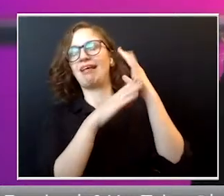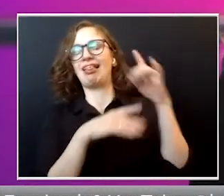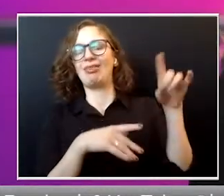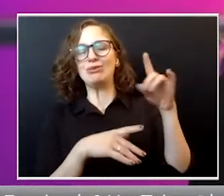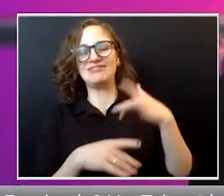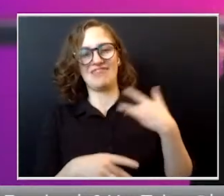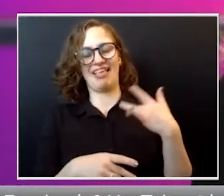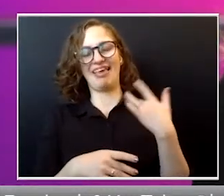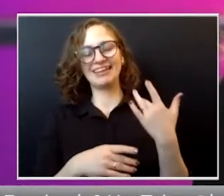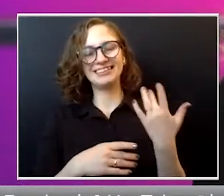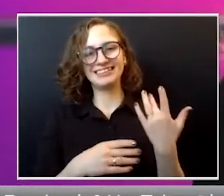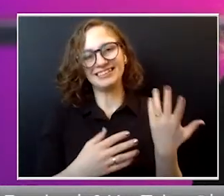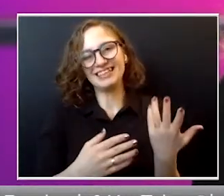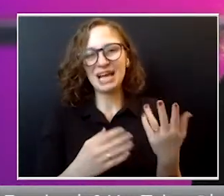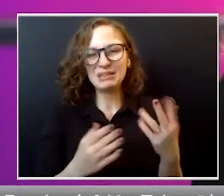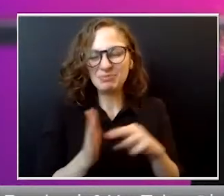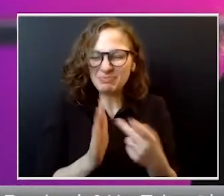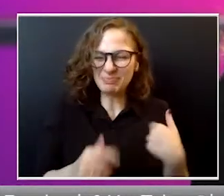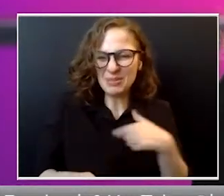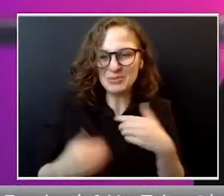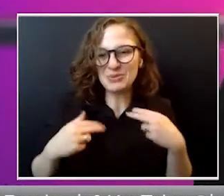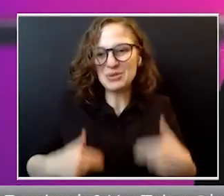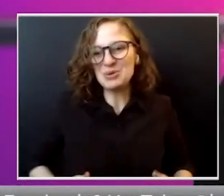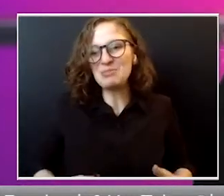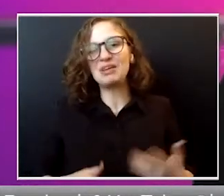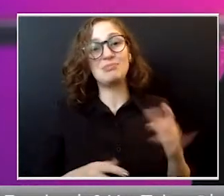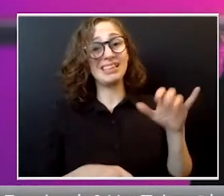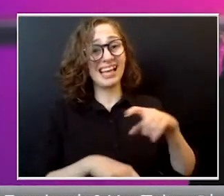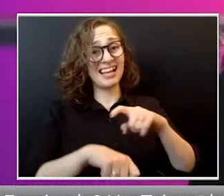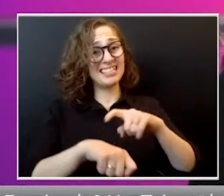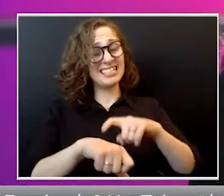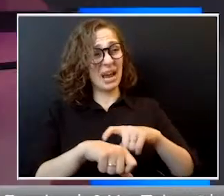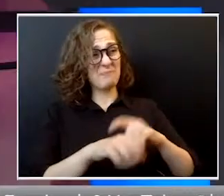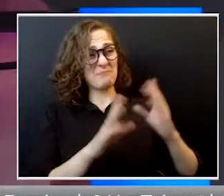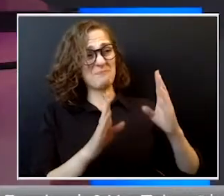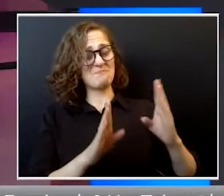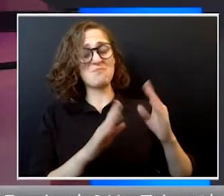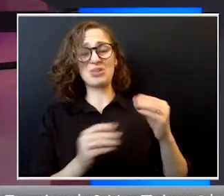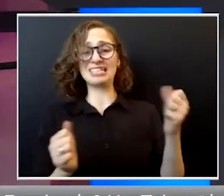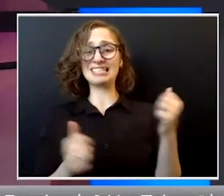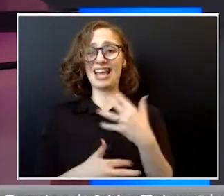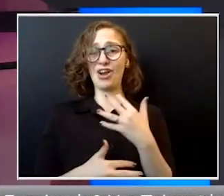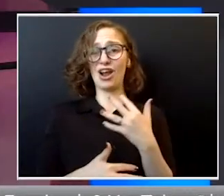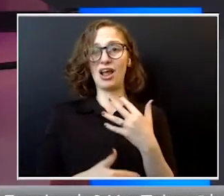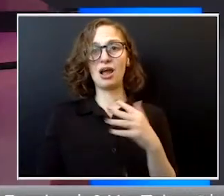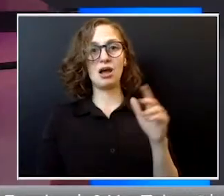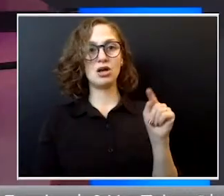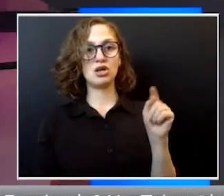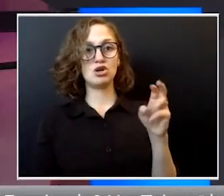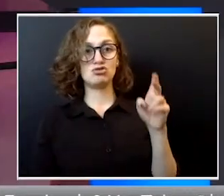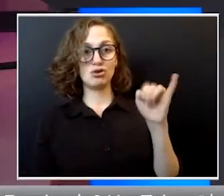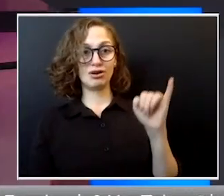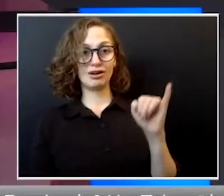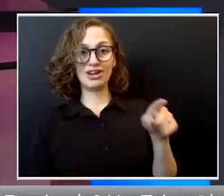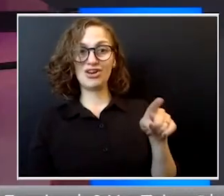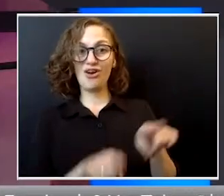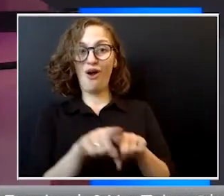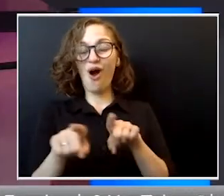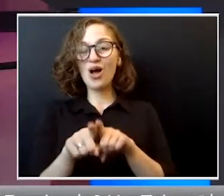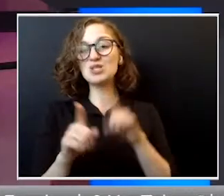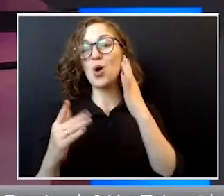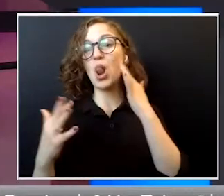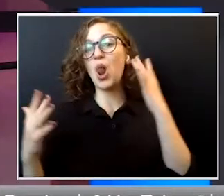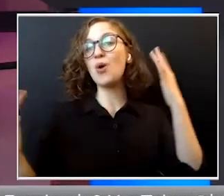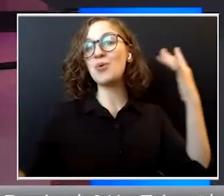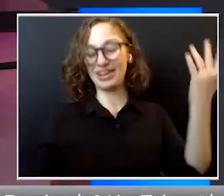time, and now kind of I just moved past it. Tori, we have to say you're also glowing, and that's because you have some good news to share with